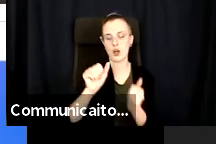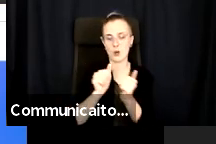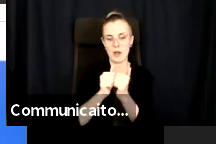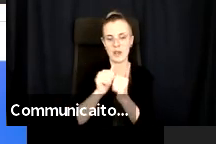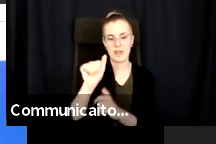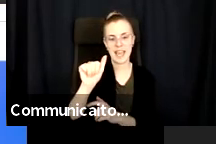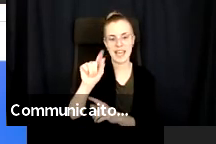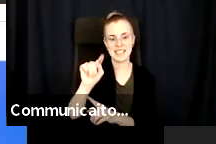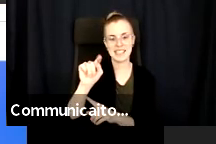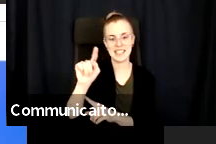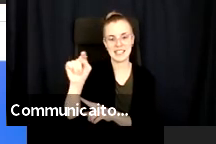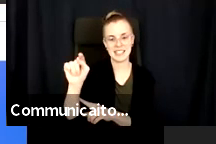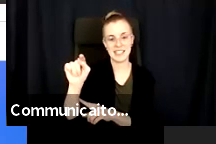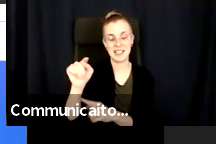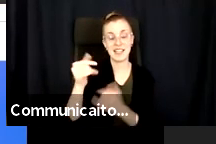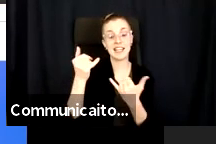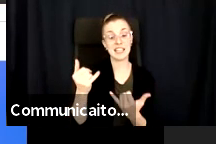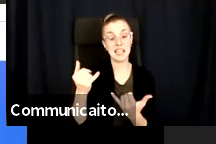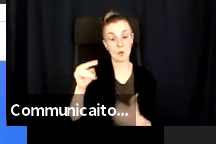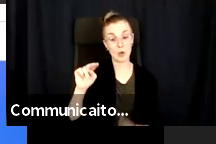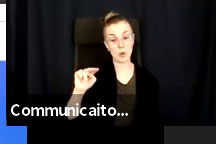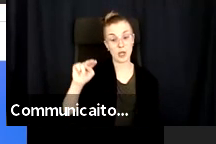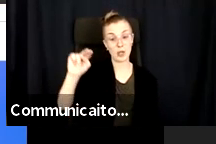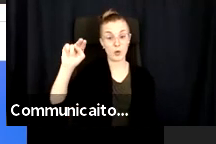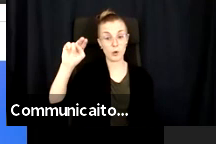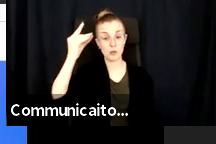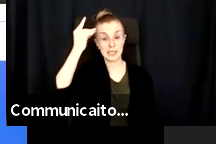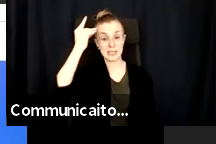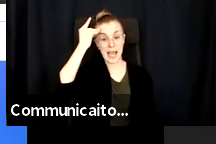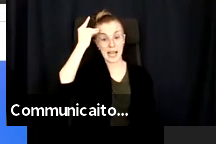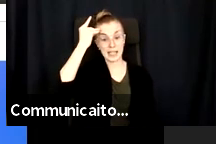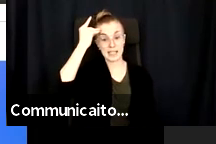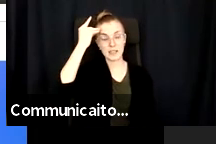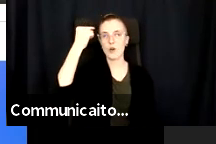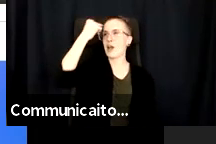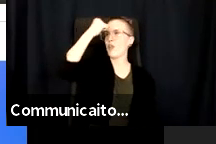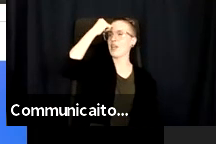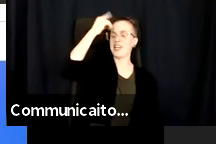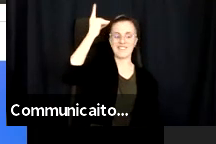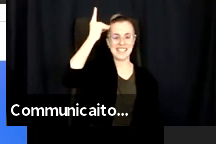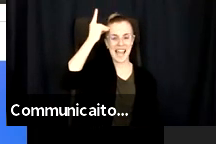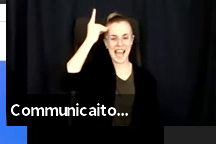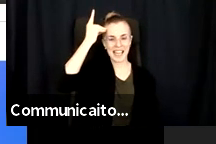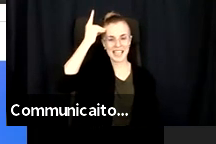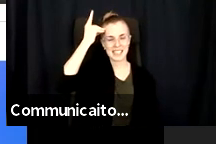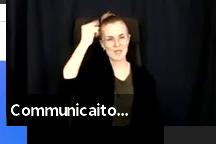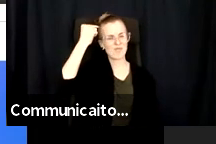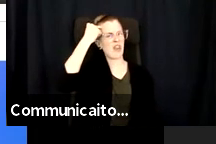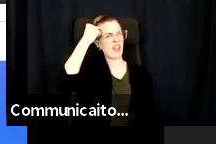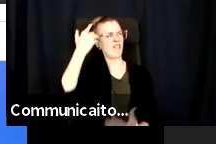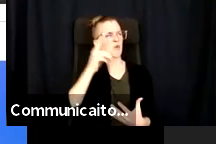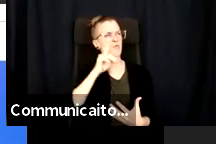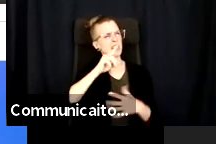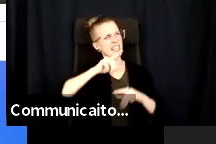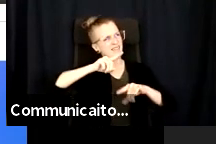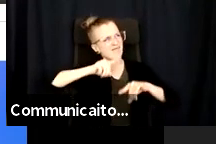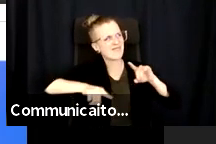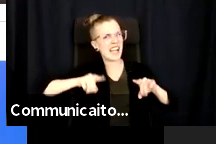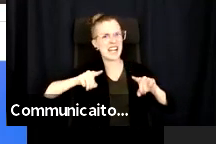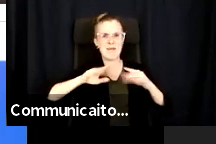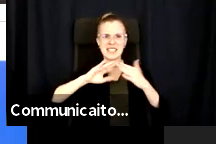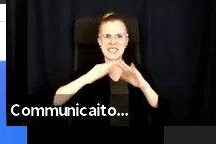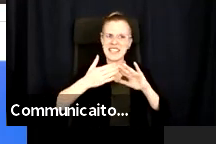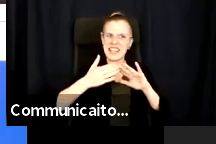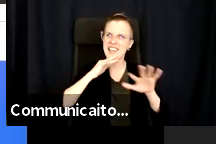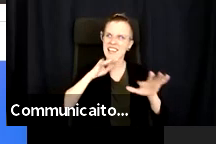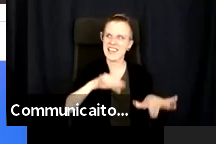north to Dallas. When I think of Dallas, I think of a dynamic city that is the hosts the headquarters of many of our